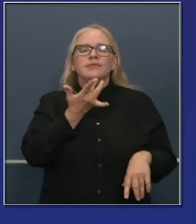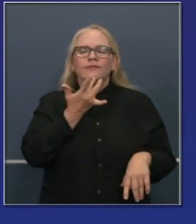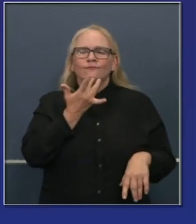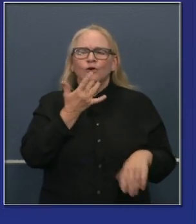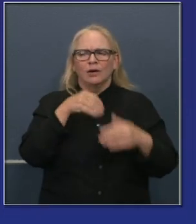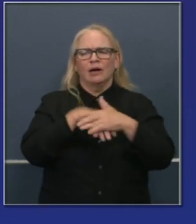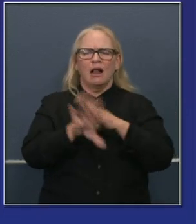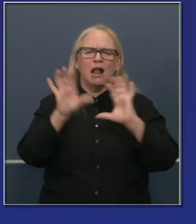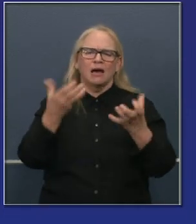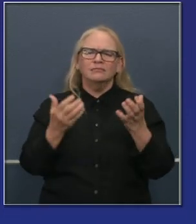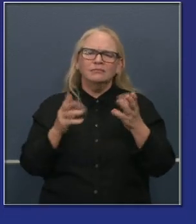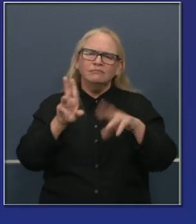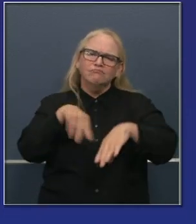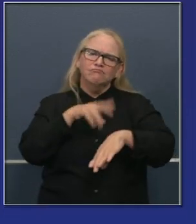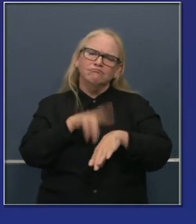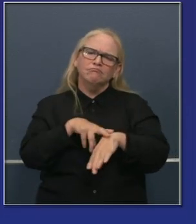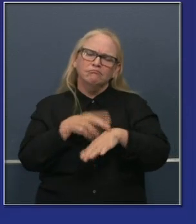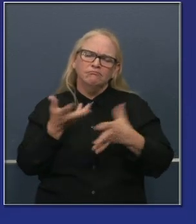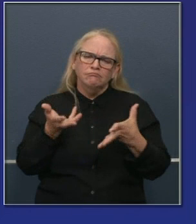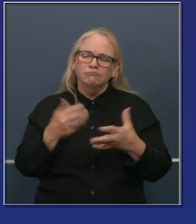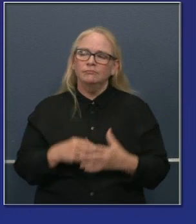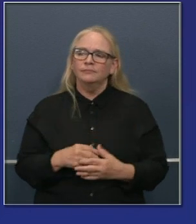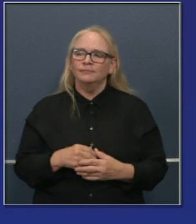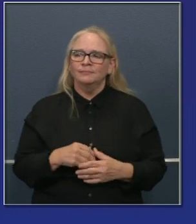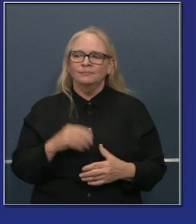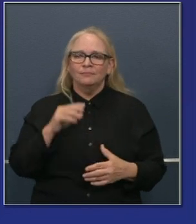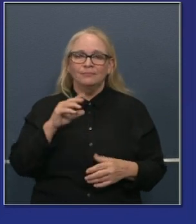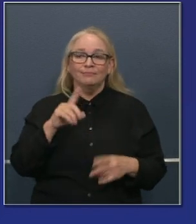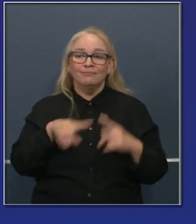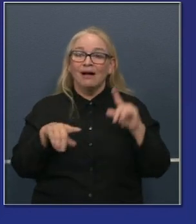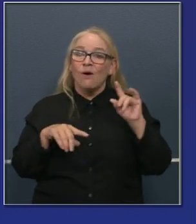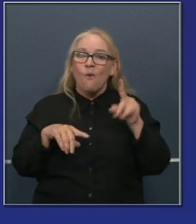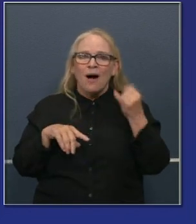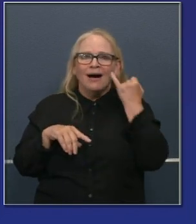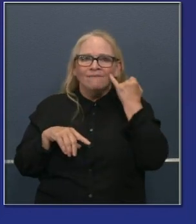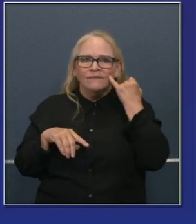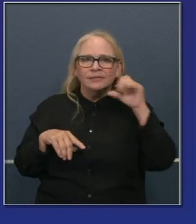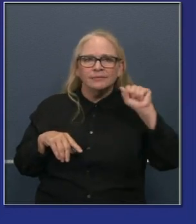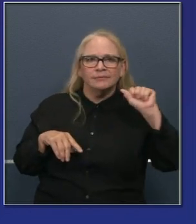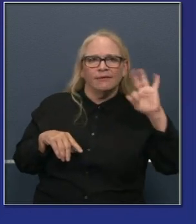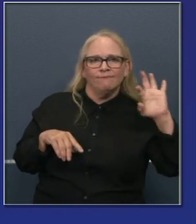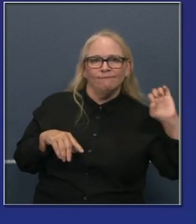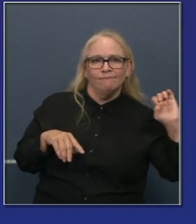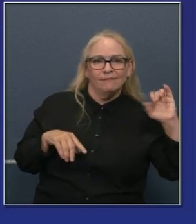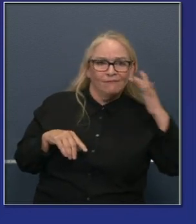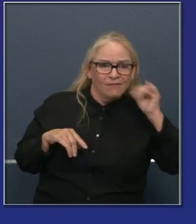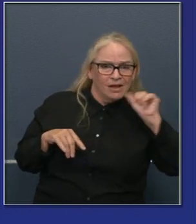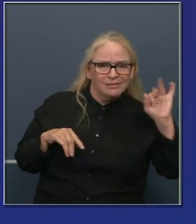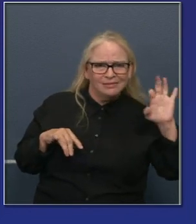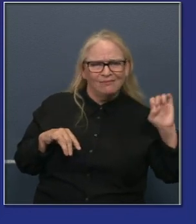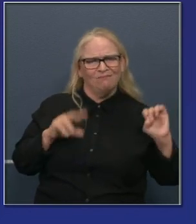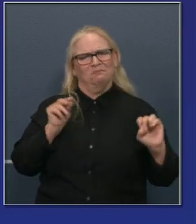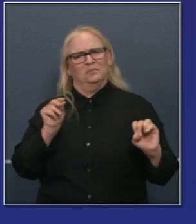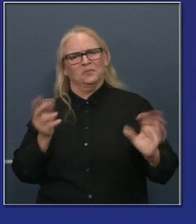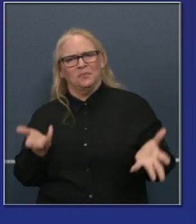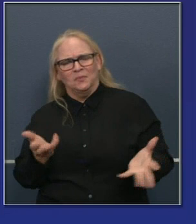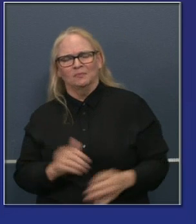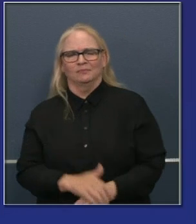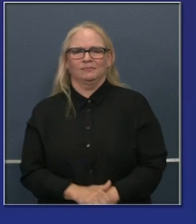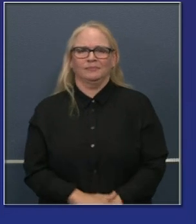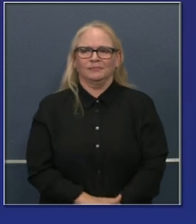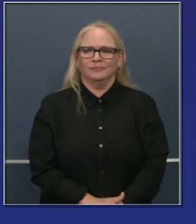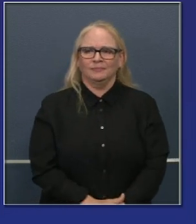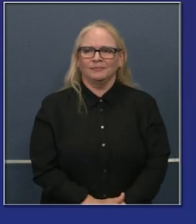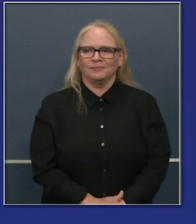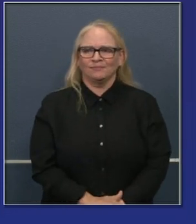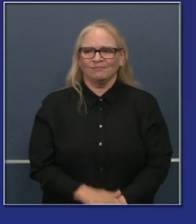to, but only if we can do it safely. And I think it's that but only if we can do it safely. That's the responsibility